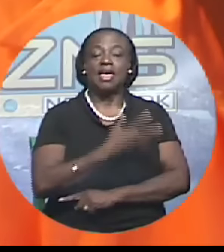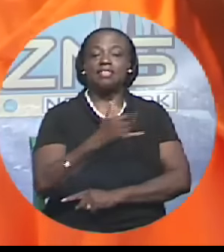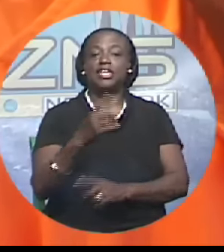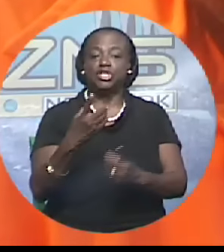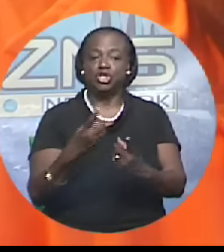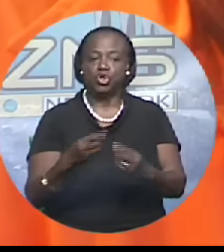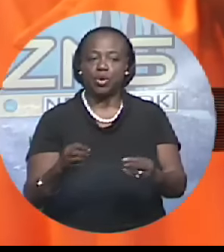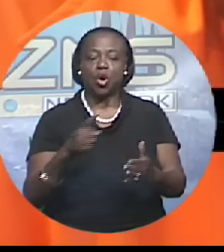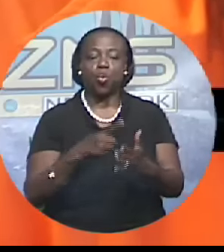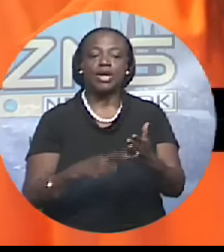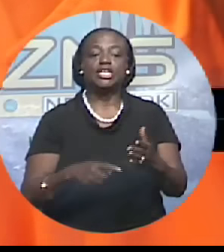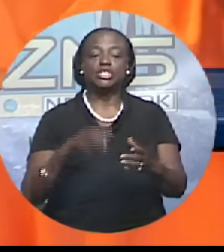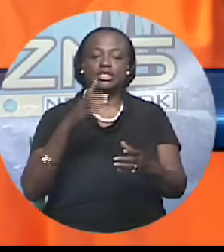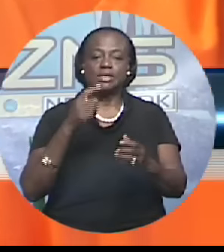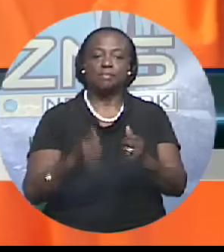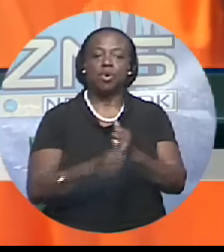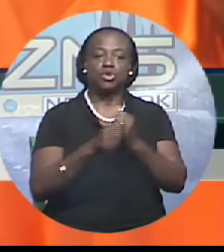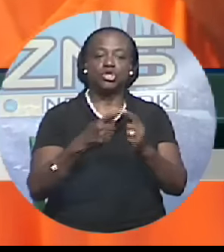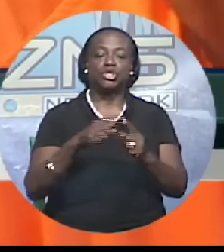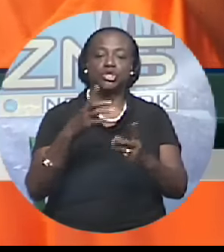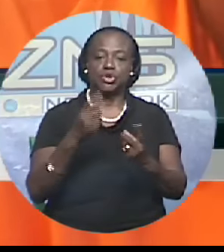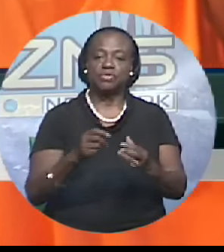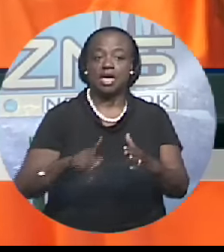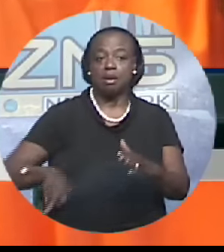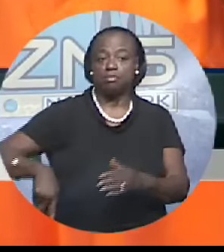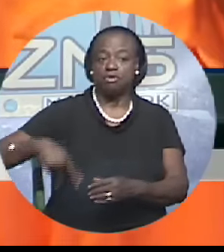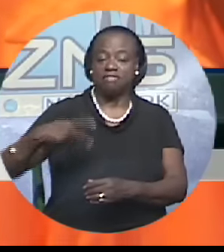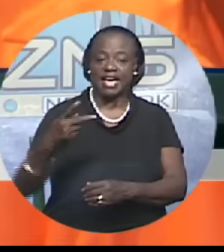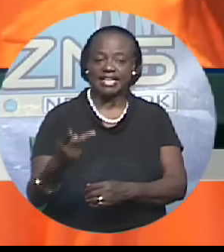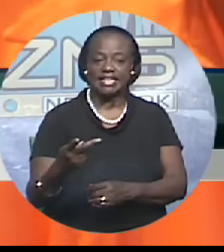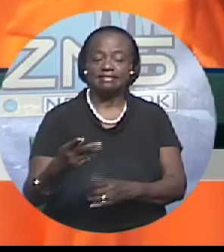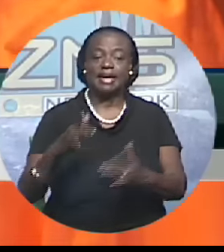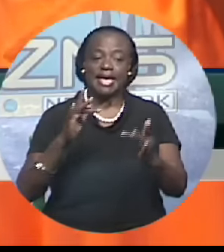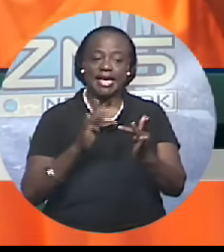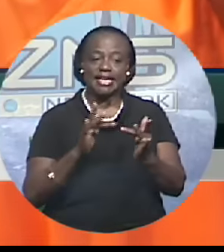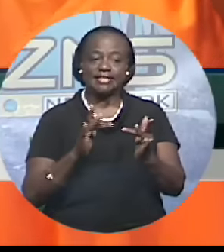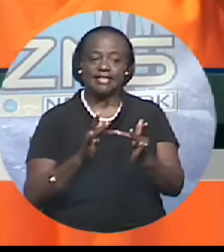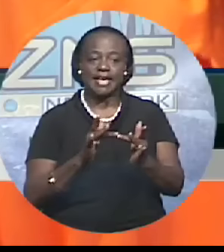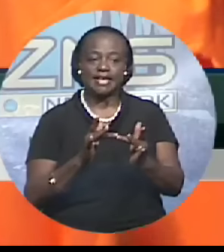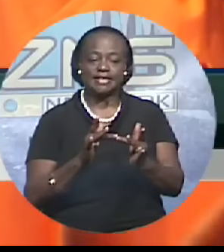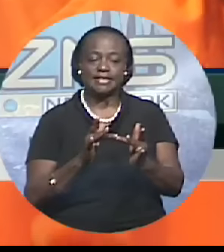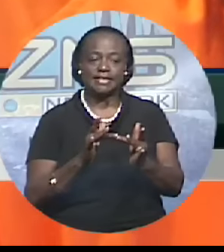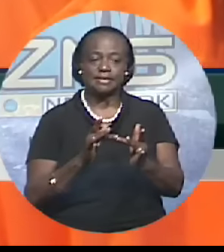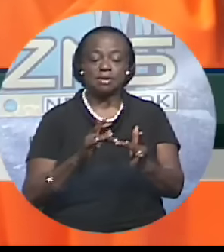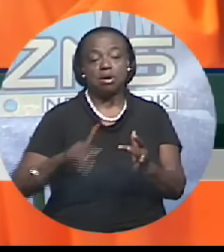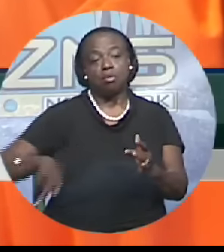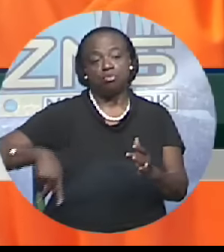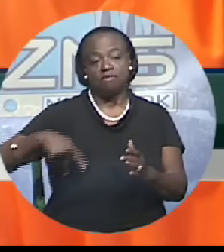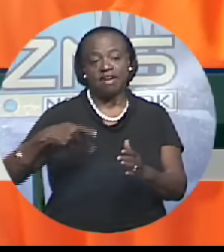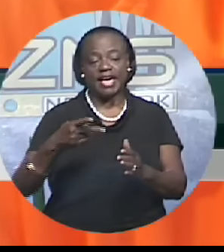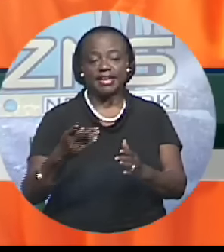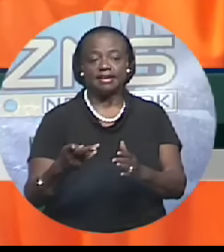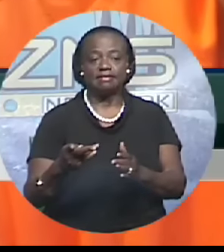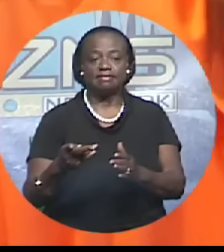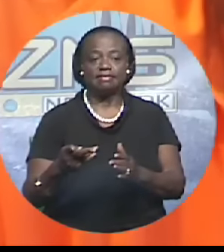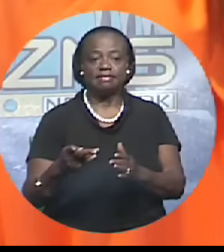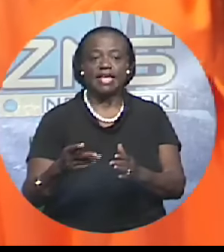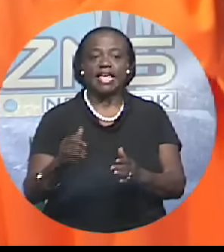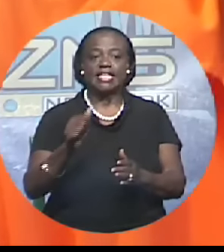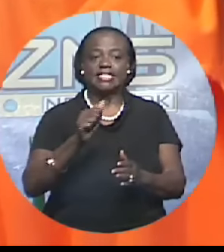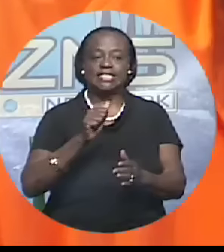to do. They provide, here in Exuma, for example, we've got internet. They're the only internet provider. We've got cell service,